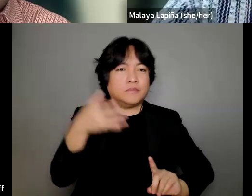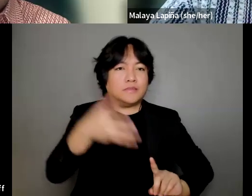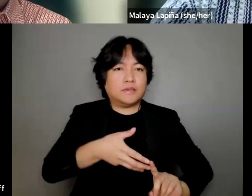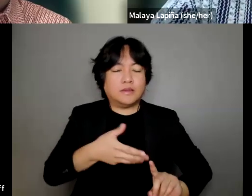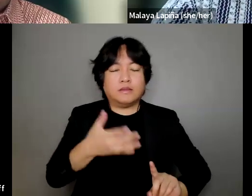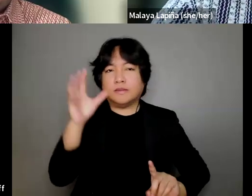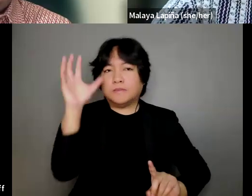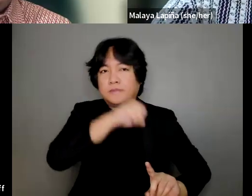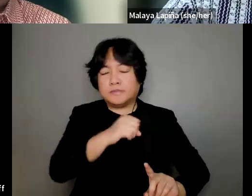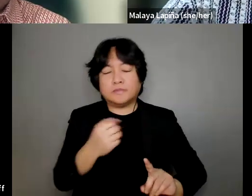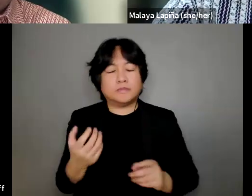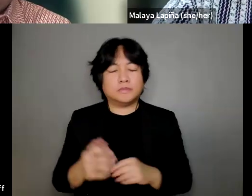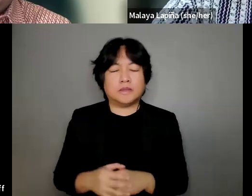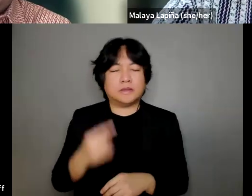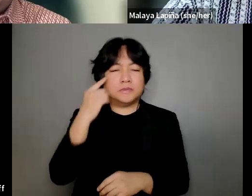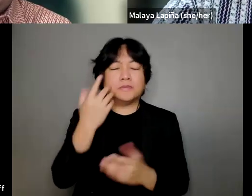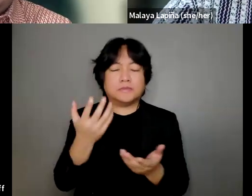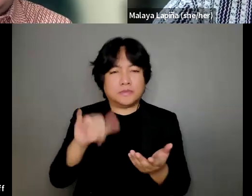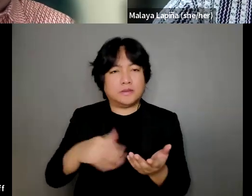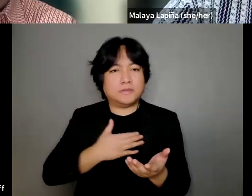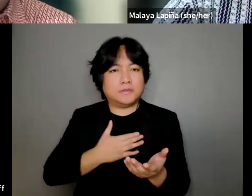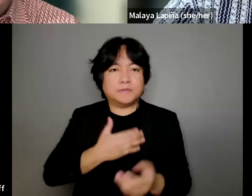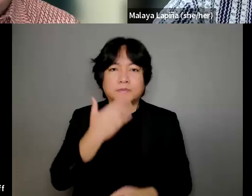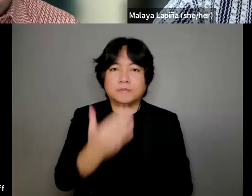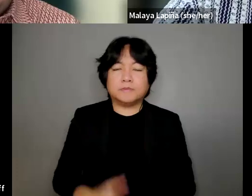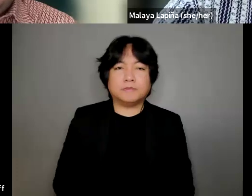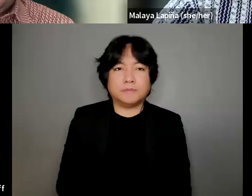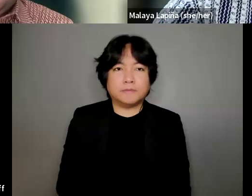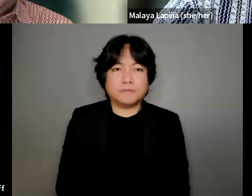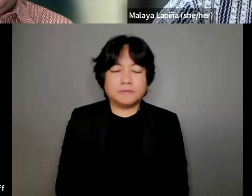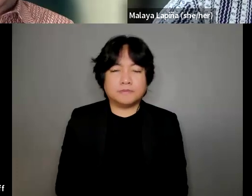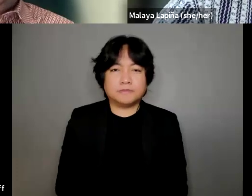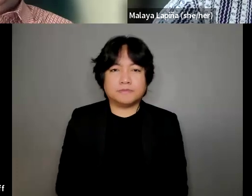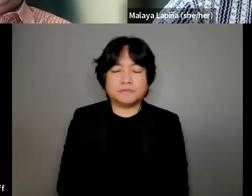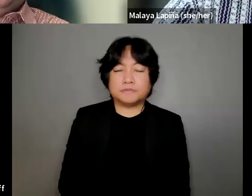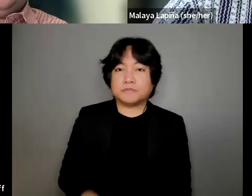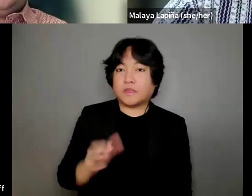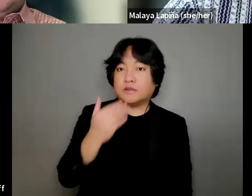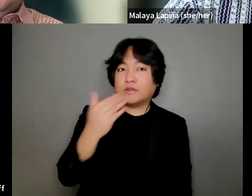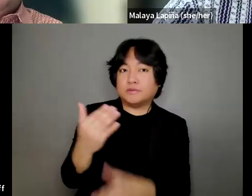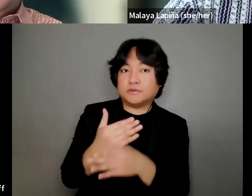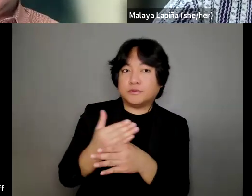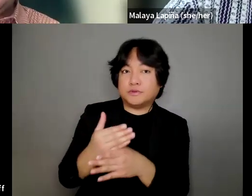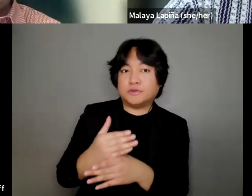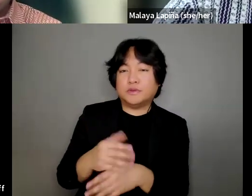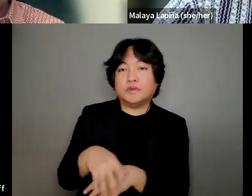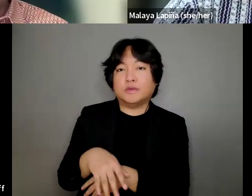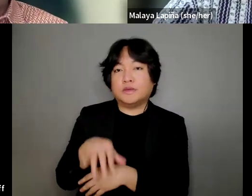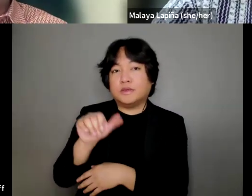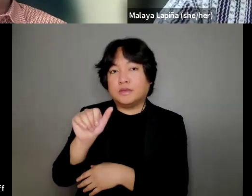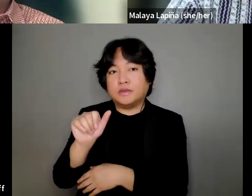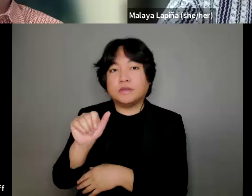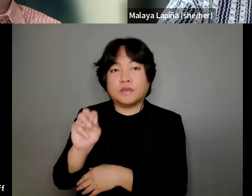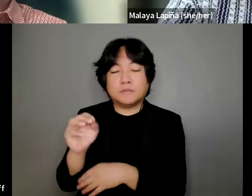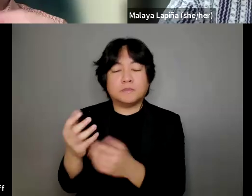yun, I think ayun yung muna yung akin. Thank you. No, yeah, thank you for sharing. No, I think it's very important to stress.